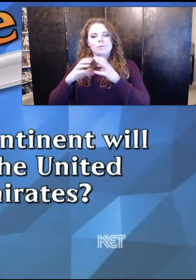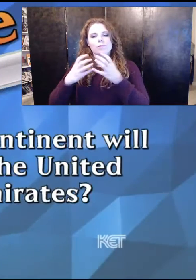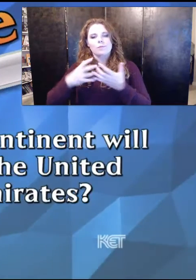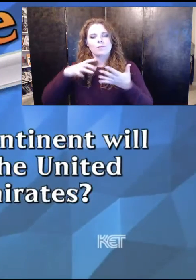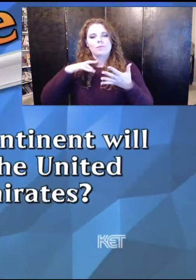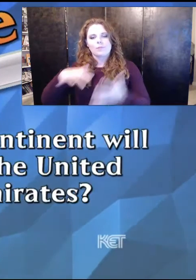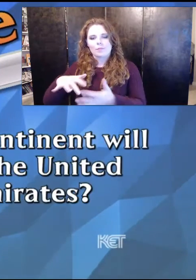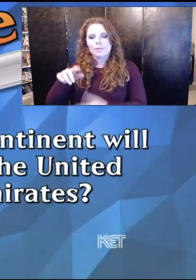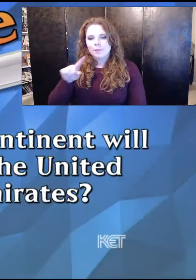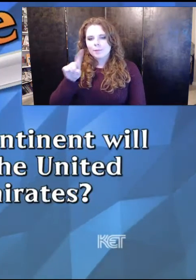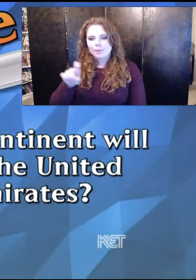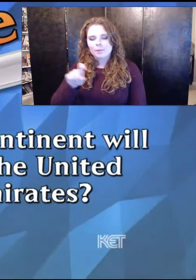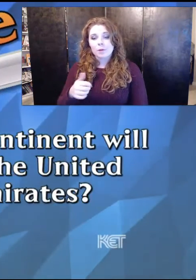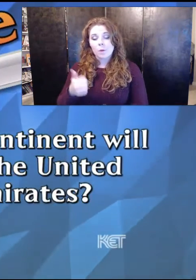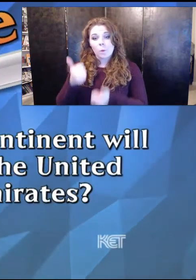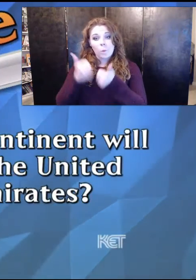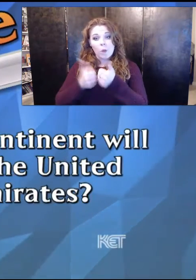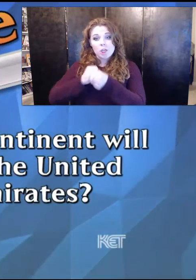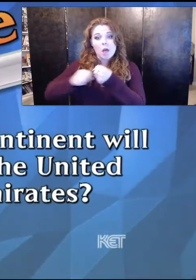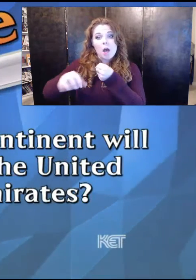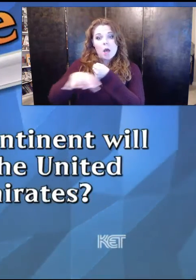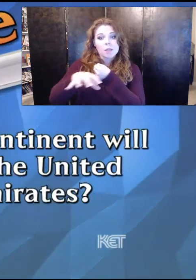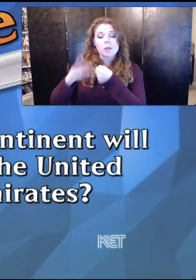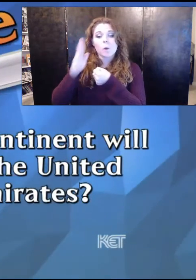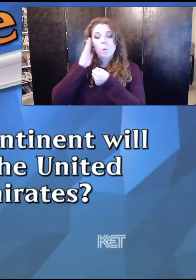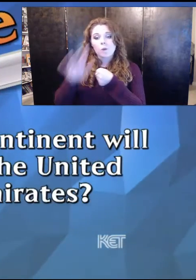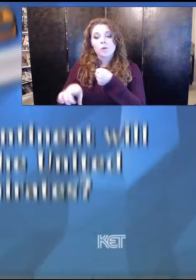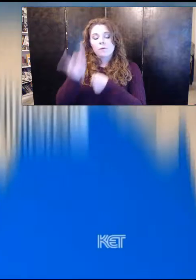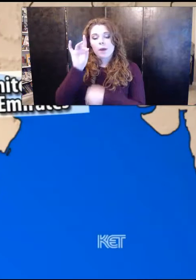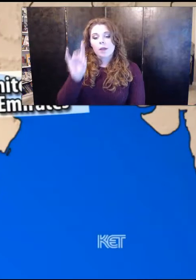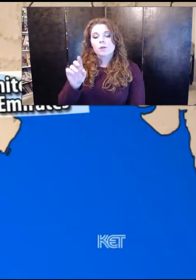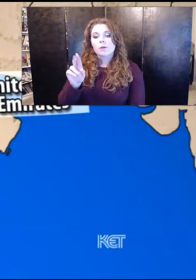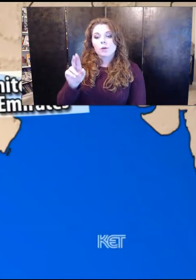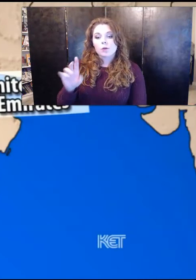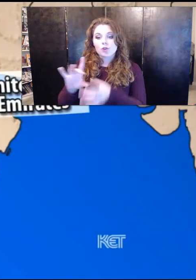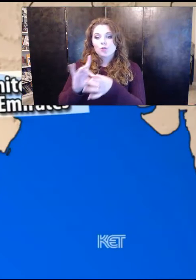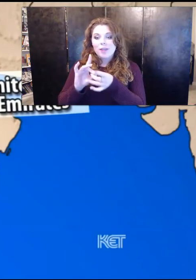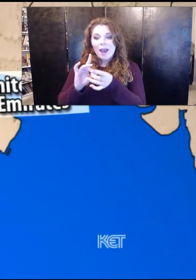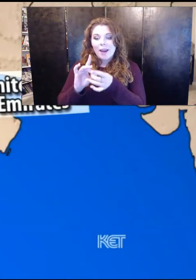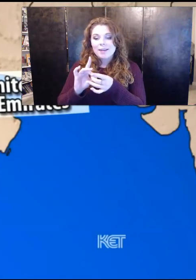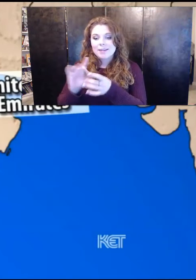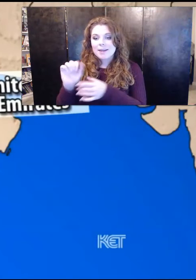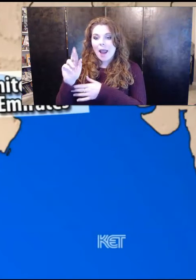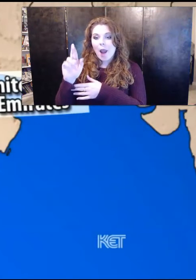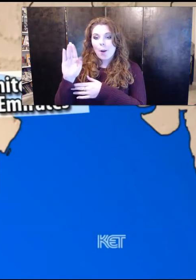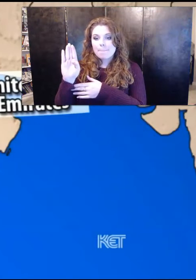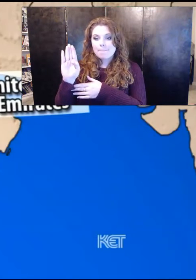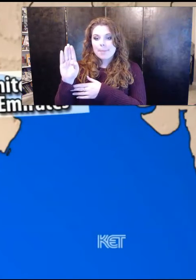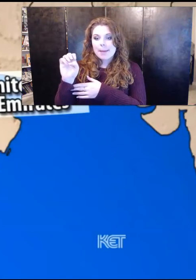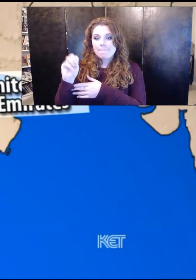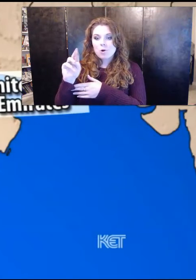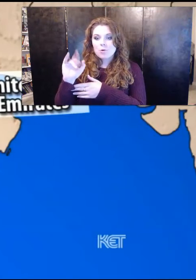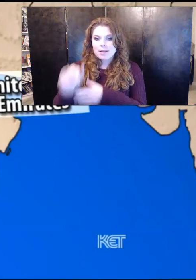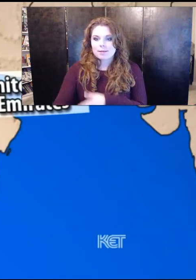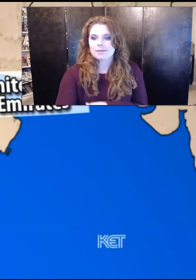On which continent will you find the United Arab Emirates? The United Arab Emirates, or the UAE, is located in